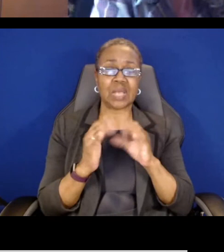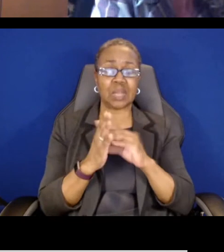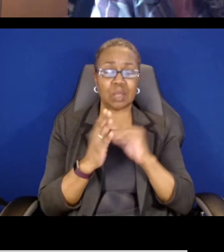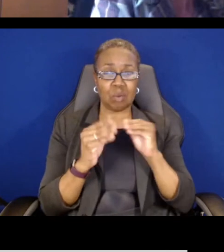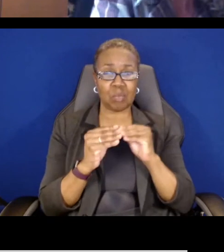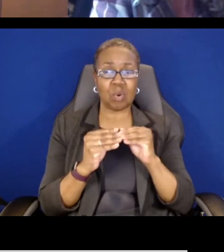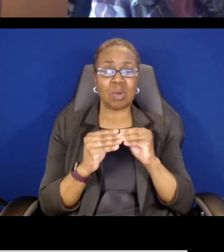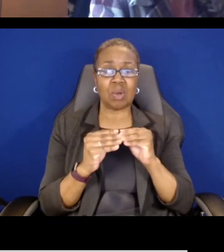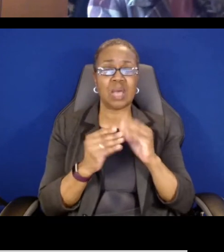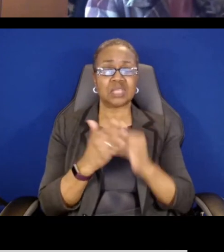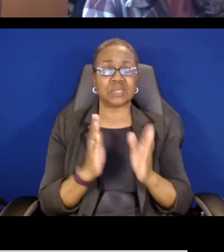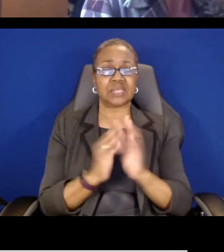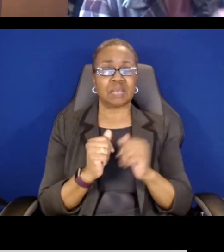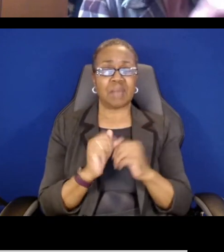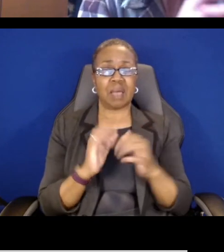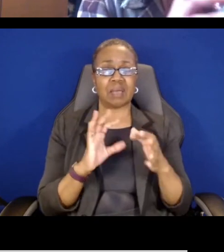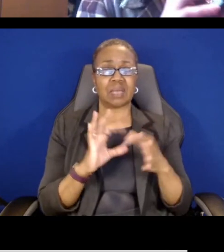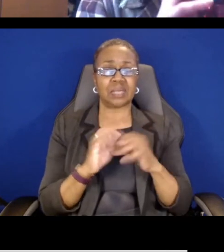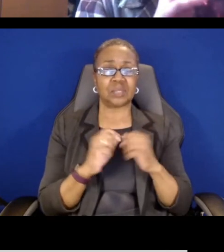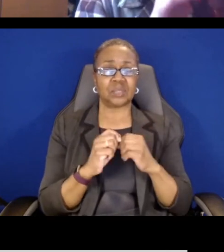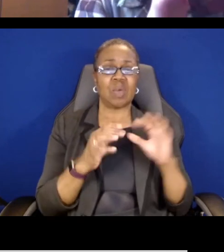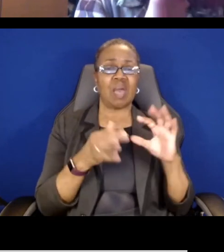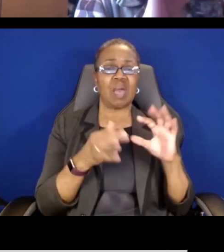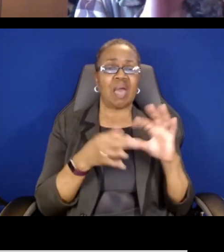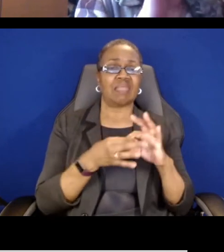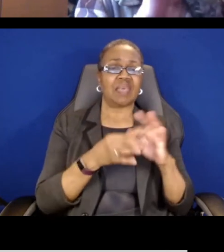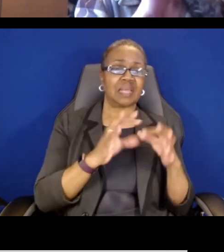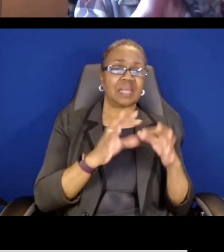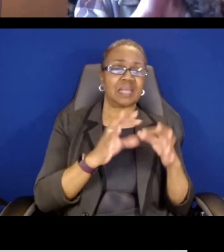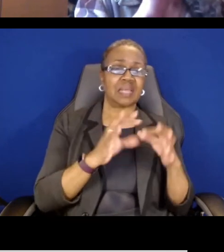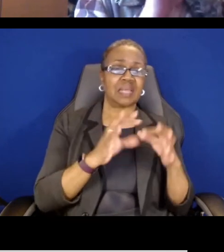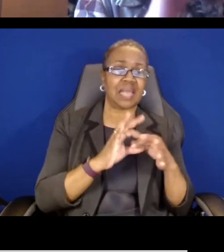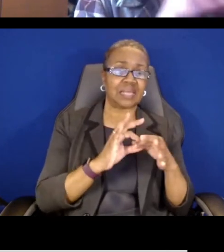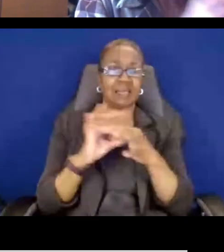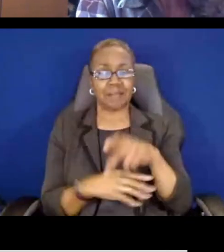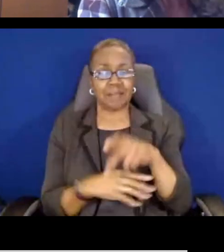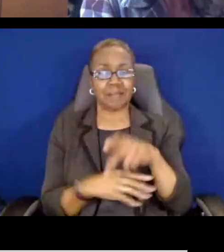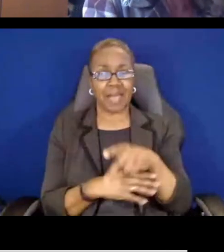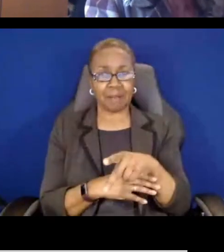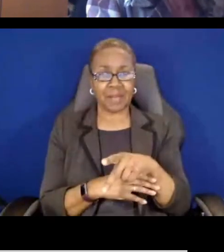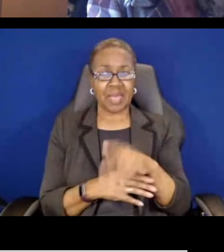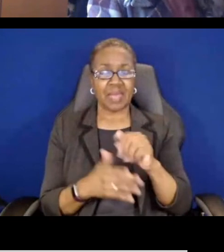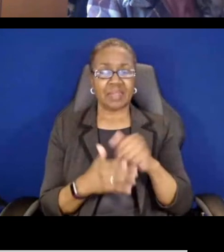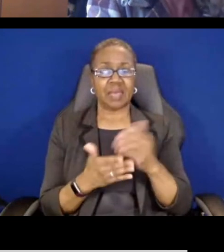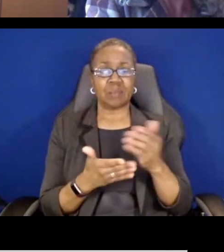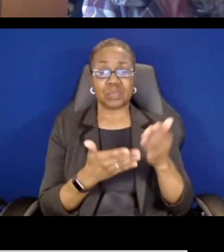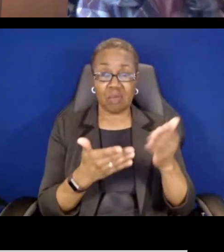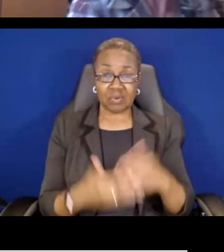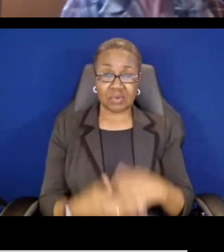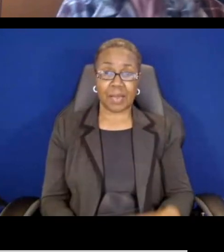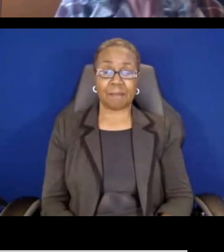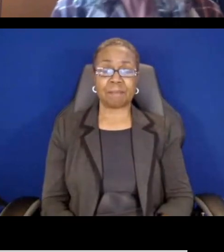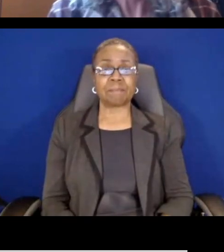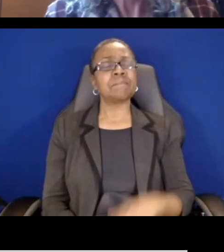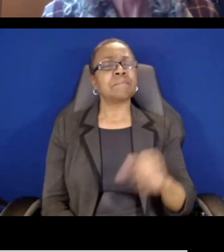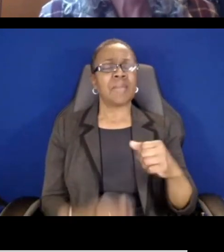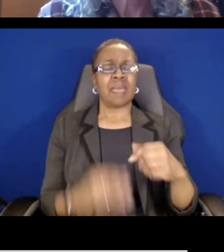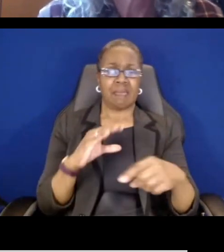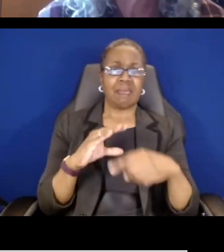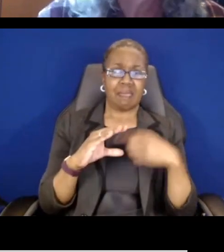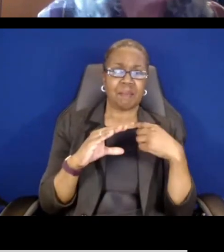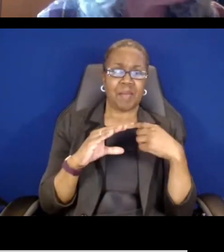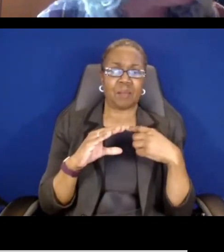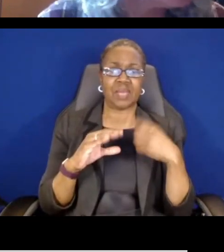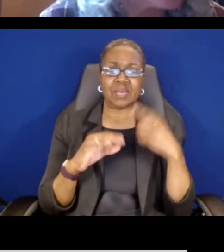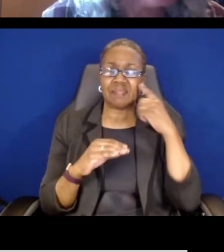about getting connected to the connection map, Molly, that you offered. Yeah, just email me, and I think